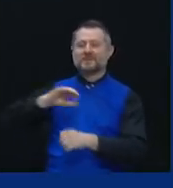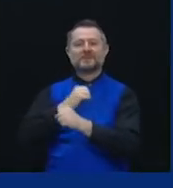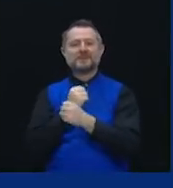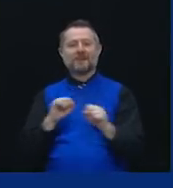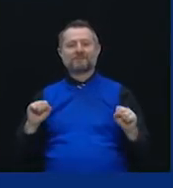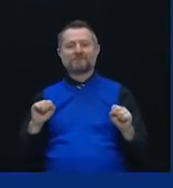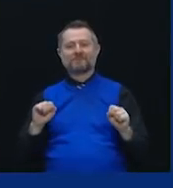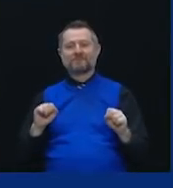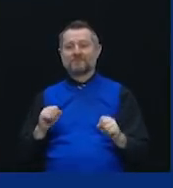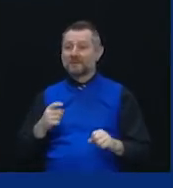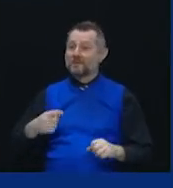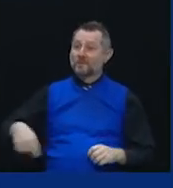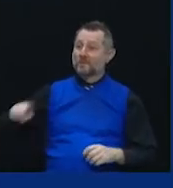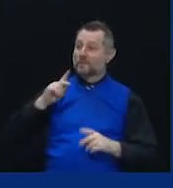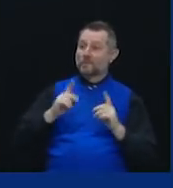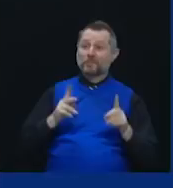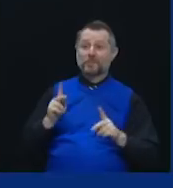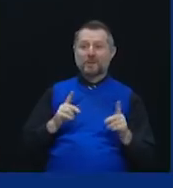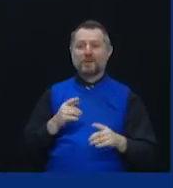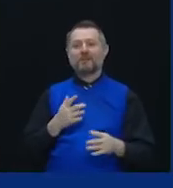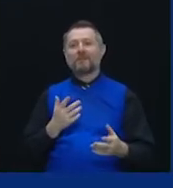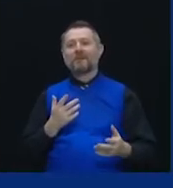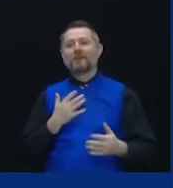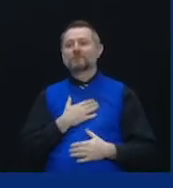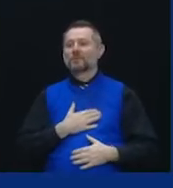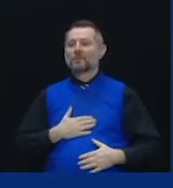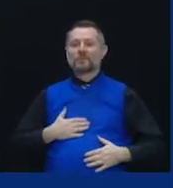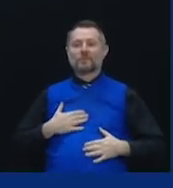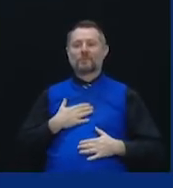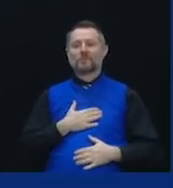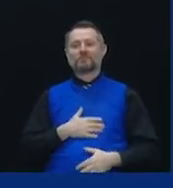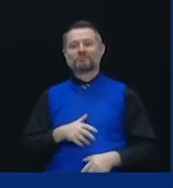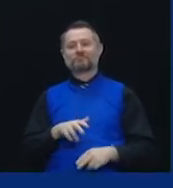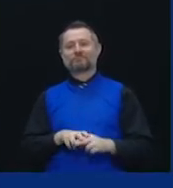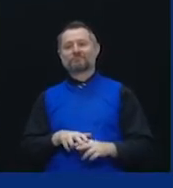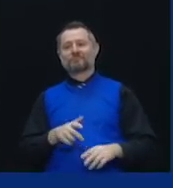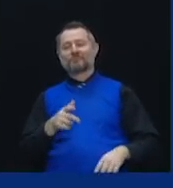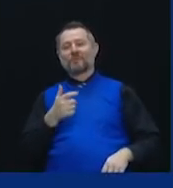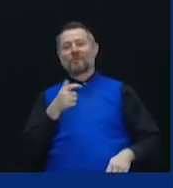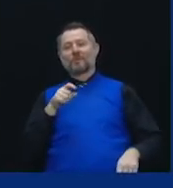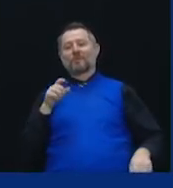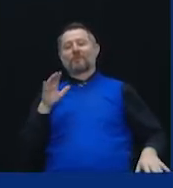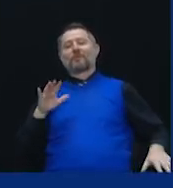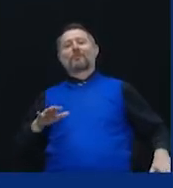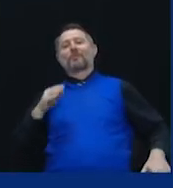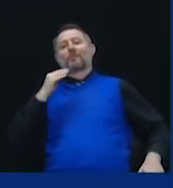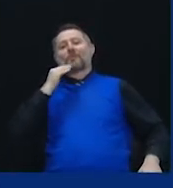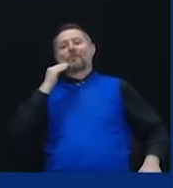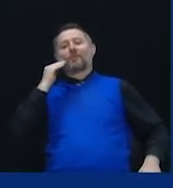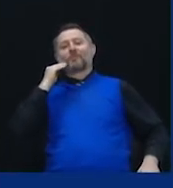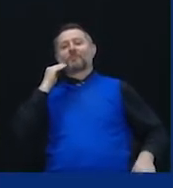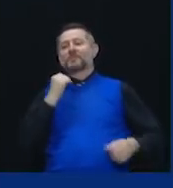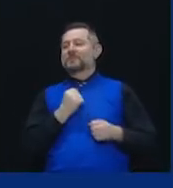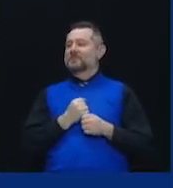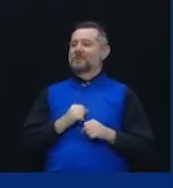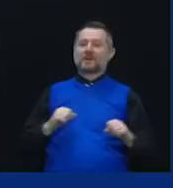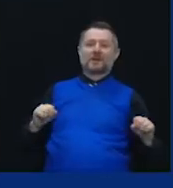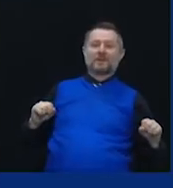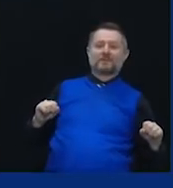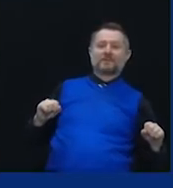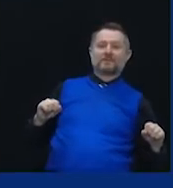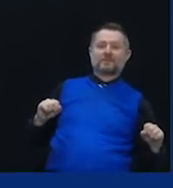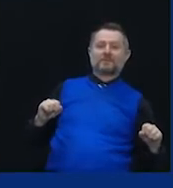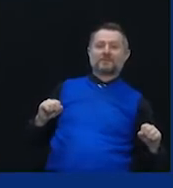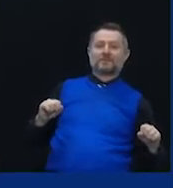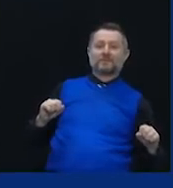were having the luxury of staying home and staying safe, that only happened because